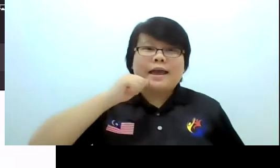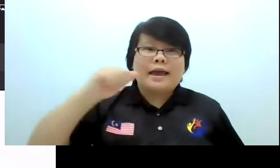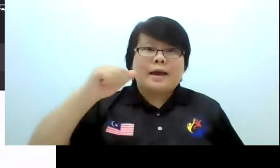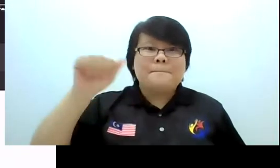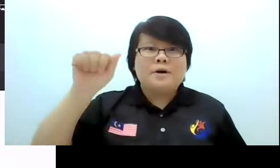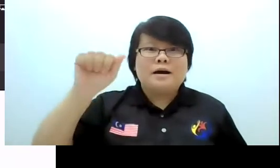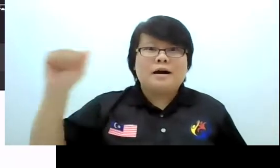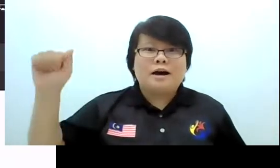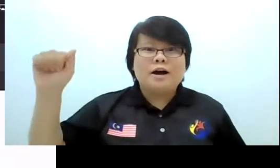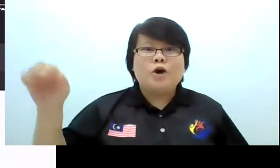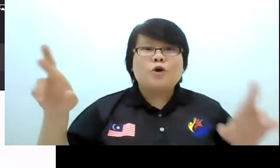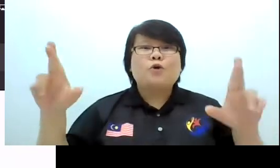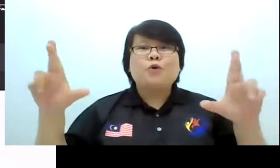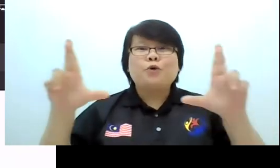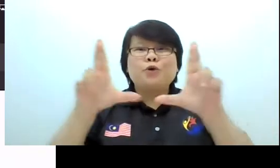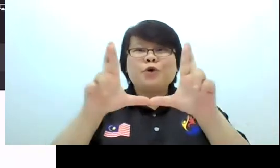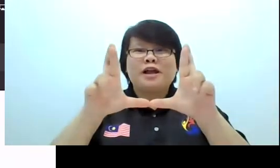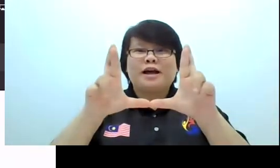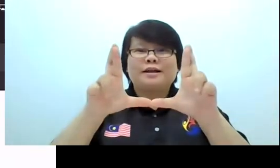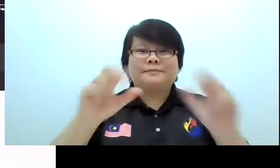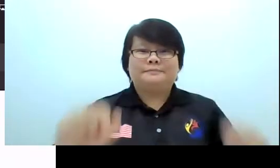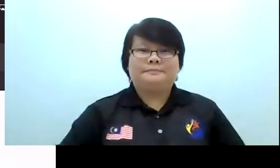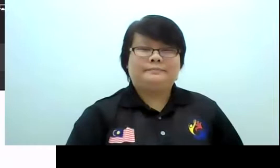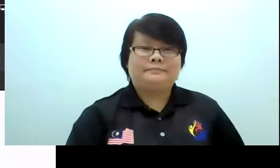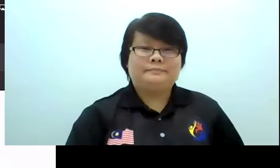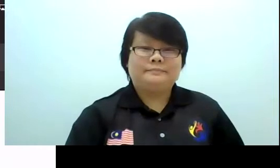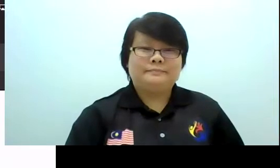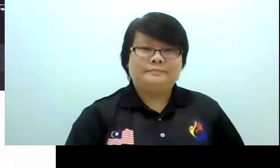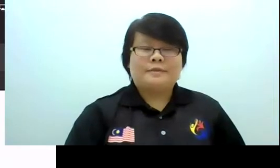I am a ruler.